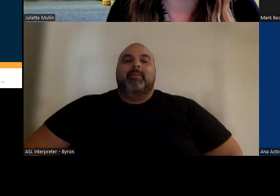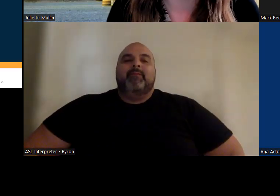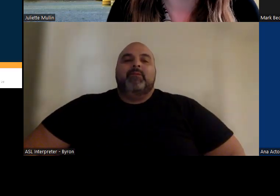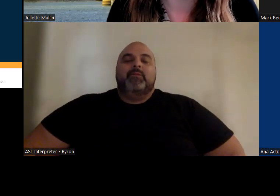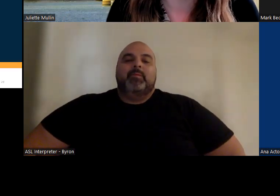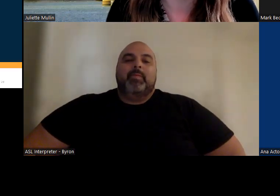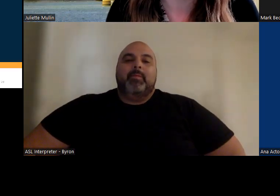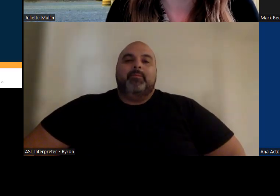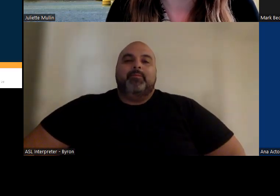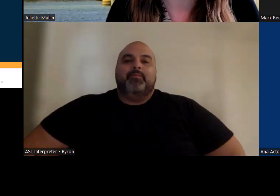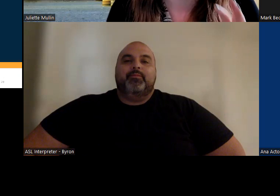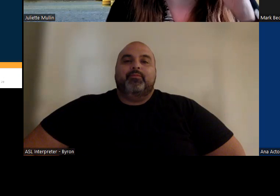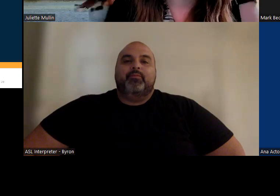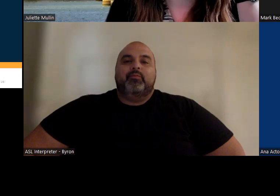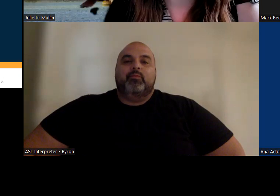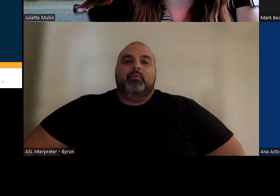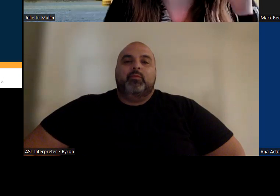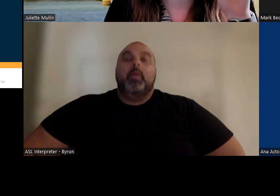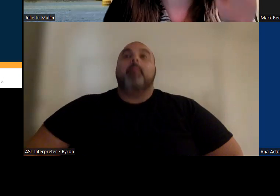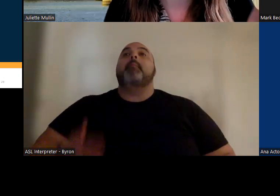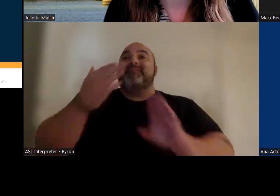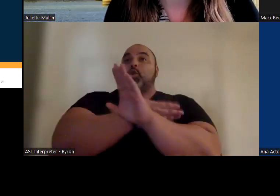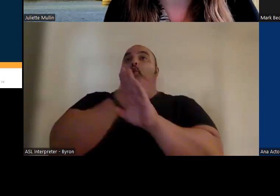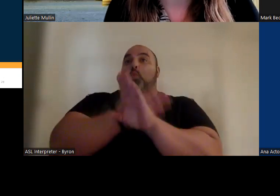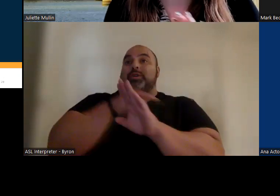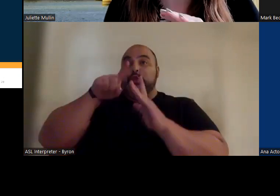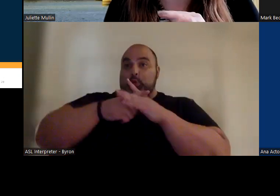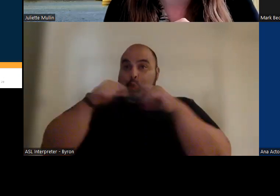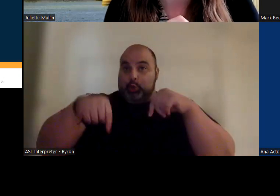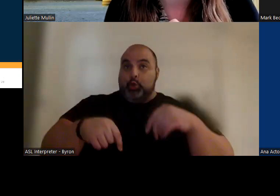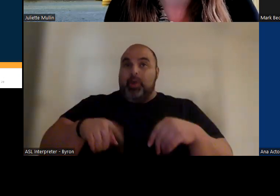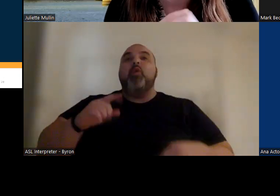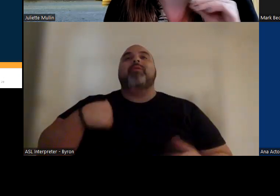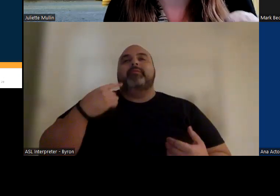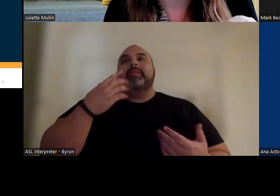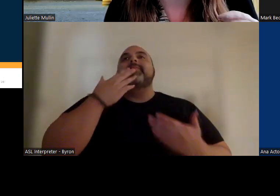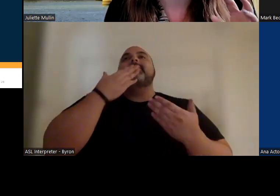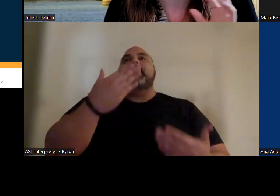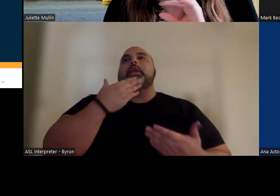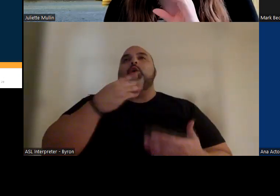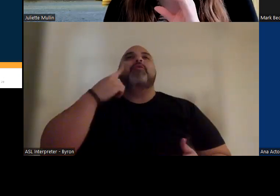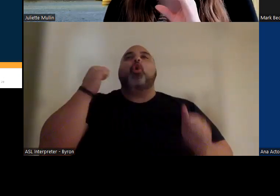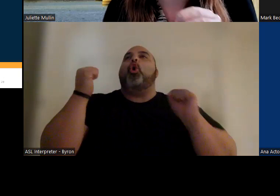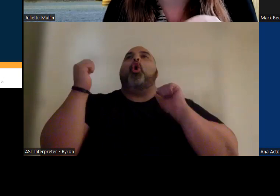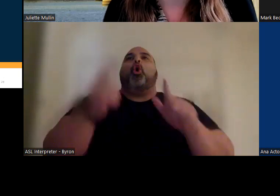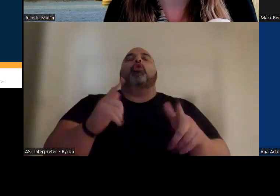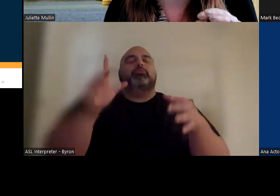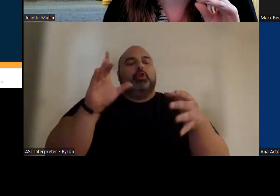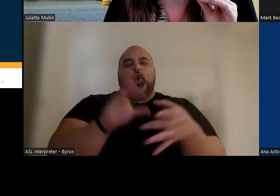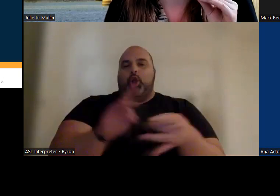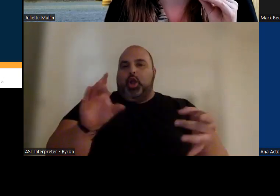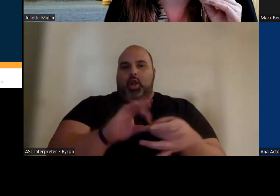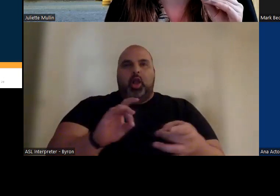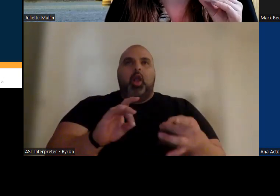I want to acknowledge before we get into this section. First of all, thank you for all the great comments, the